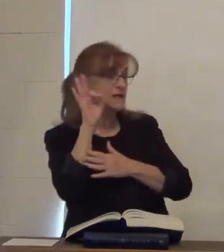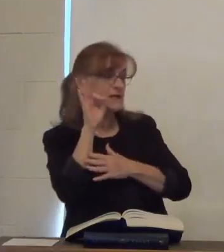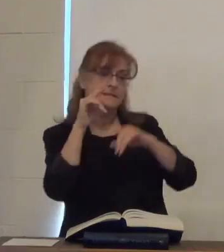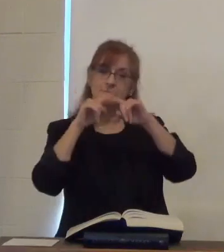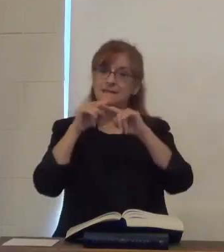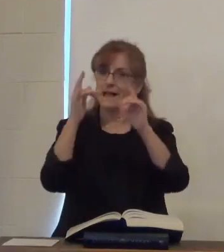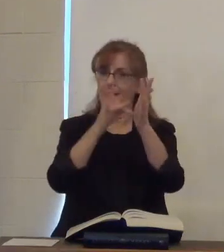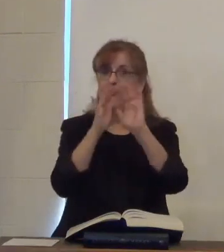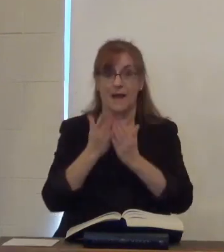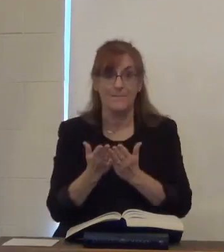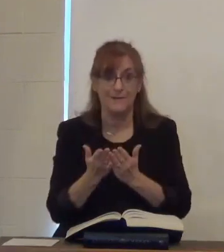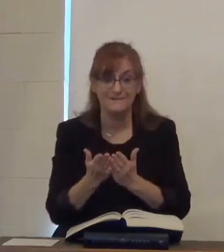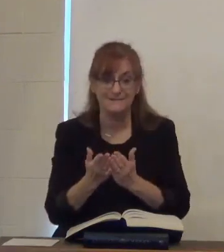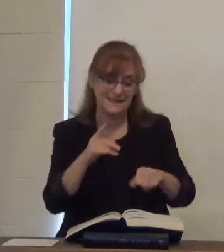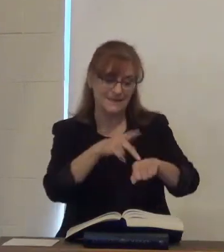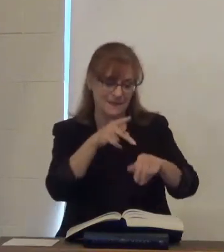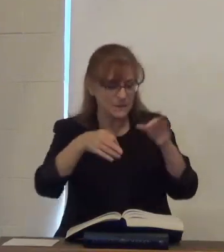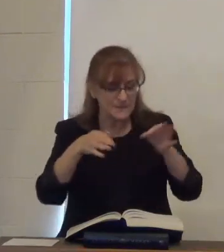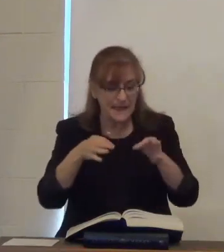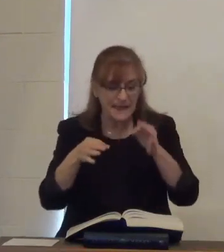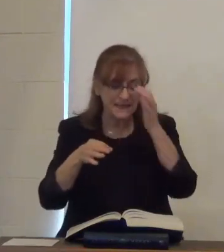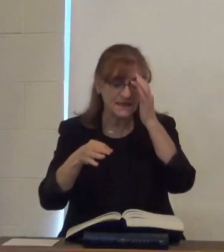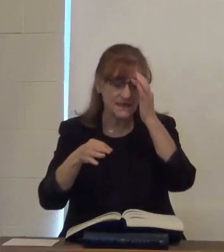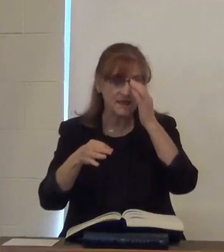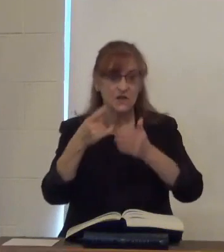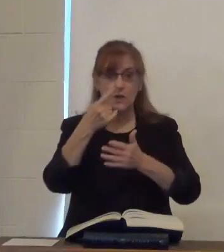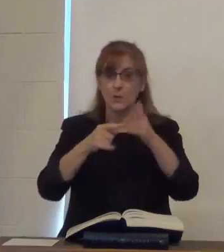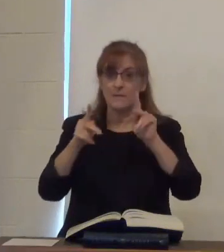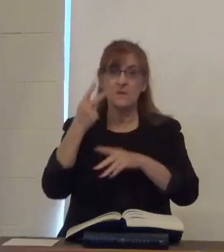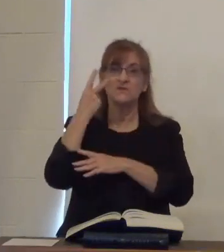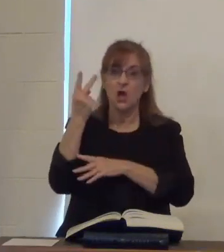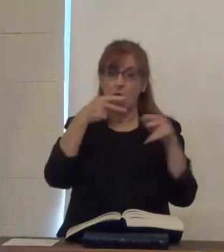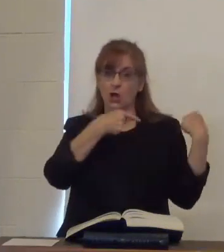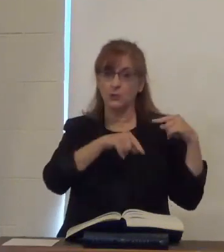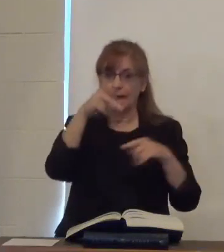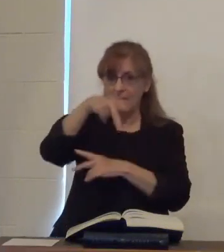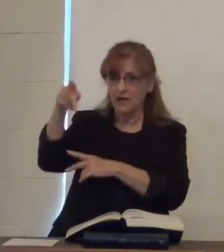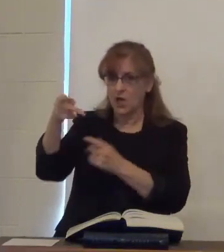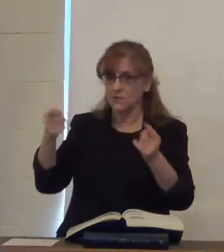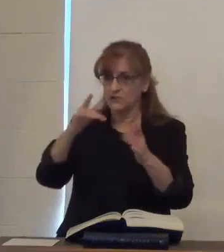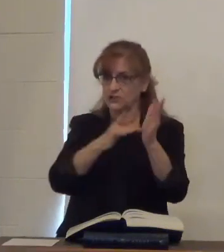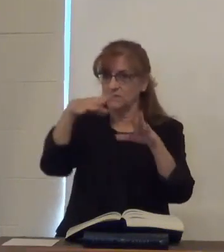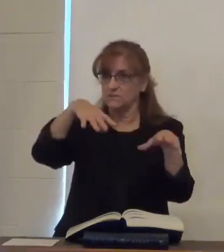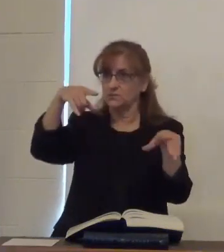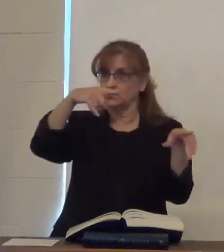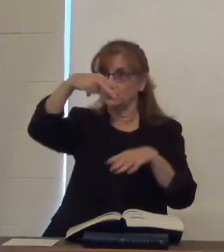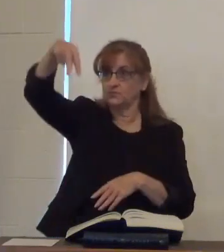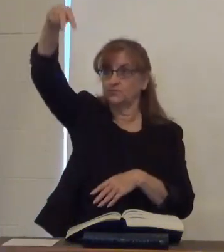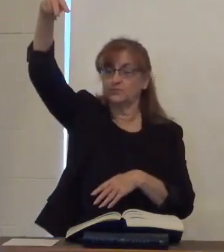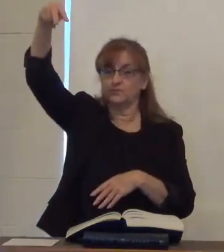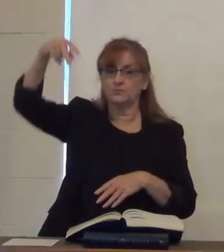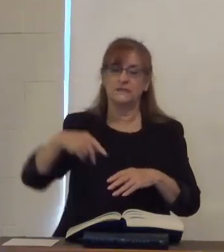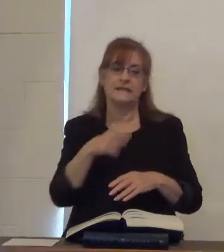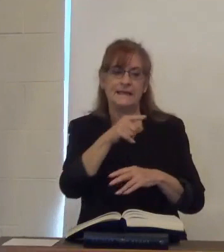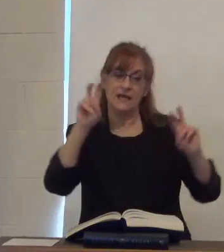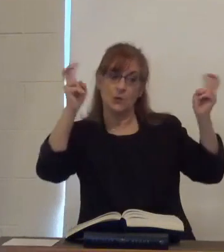on the Bible. Peter explained what they were seeing at Pentecost by quoting scripture and making the right